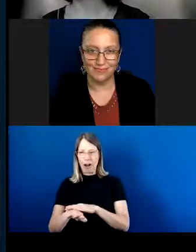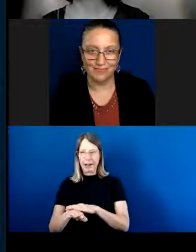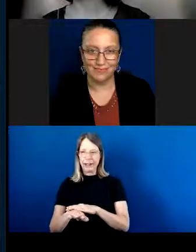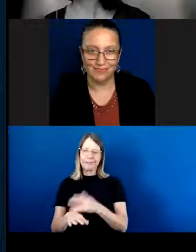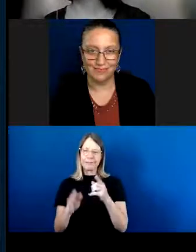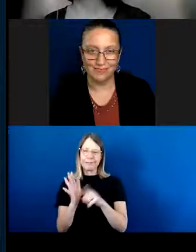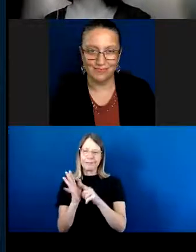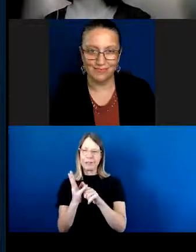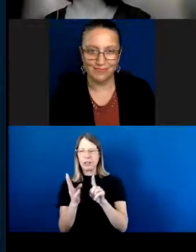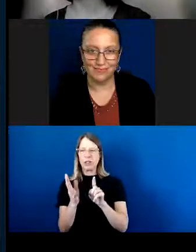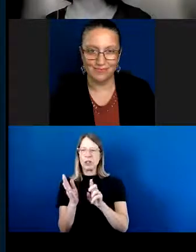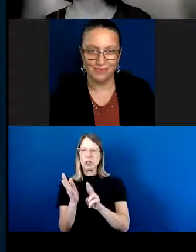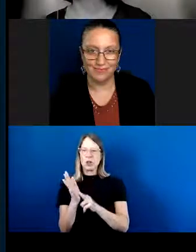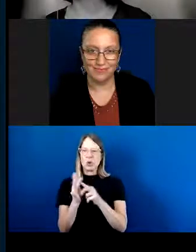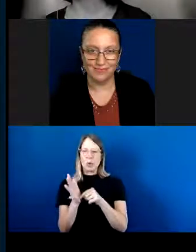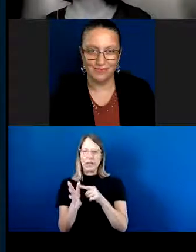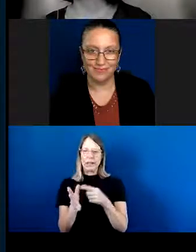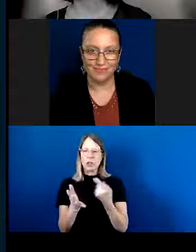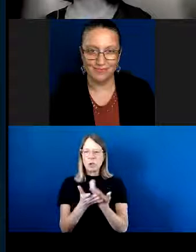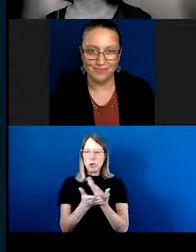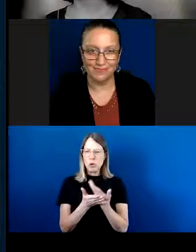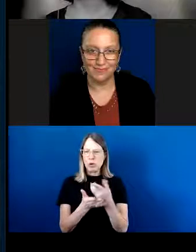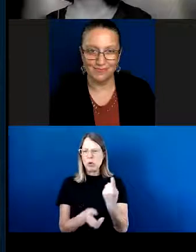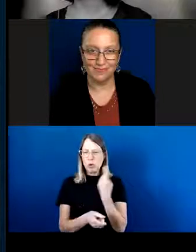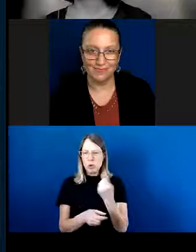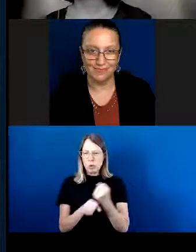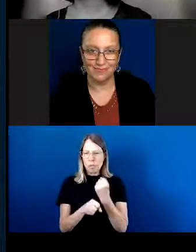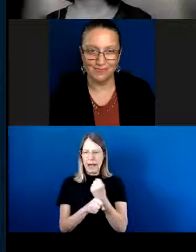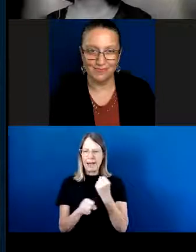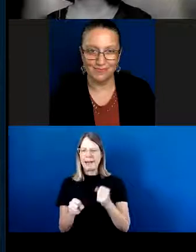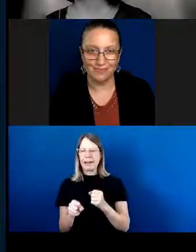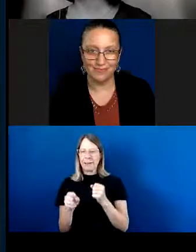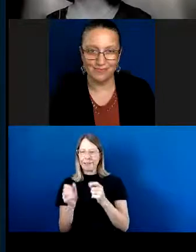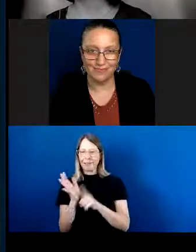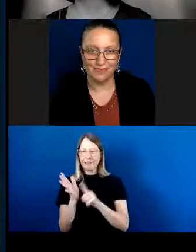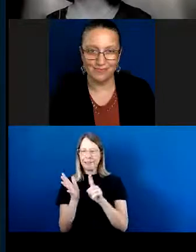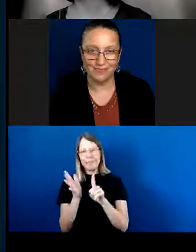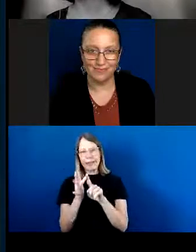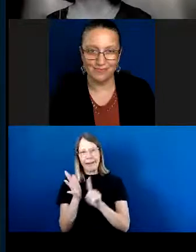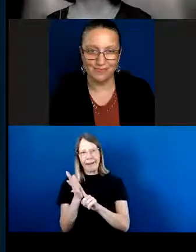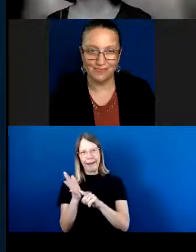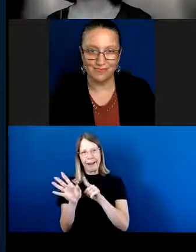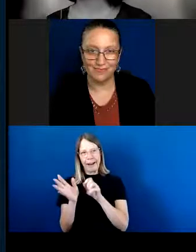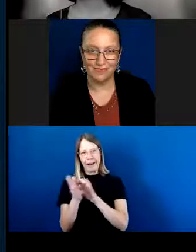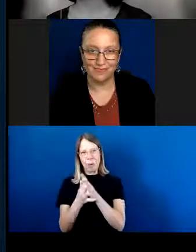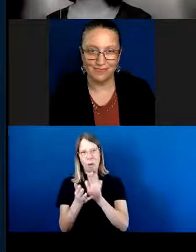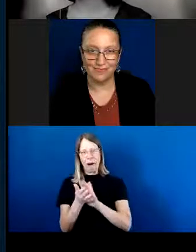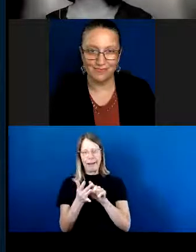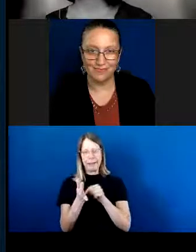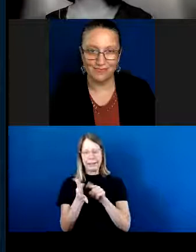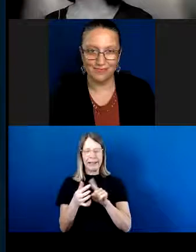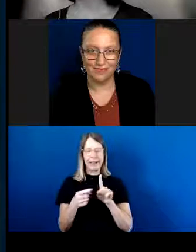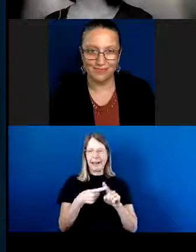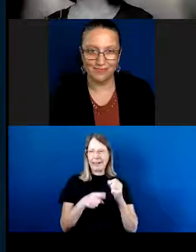Collection created by Helena Lillywhite and John Gardner as a three-dimensional tribute to the activist.